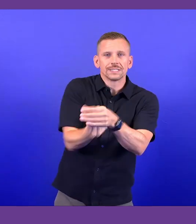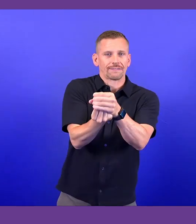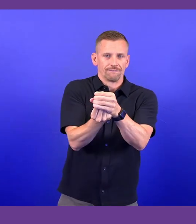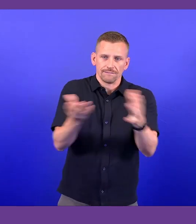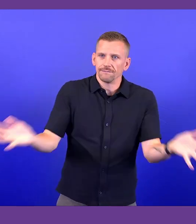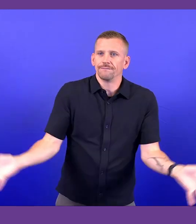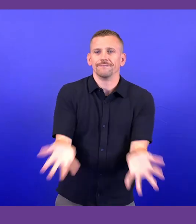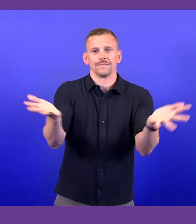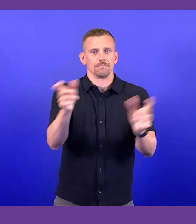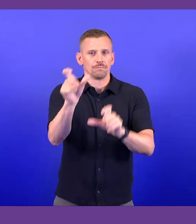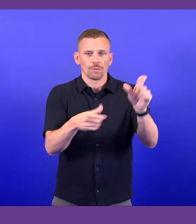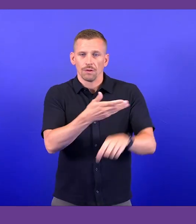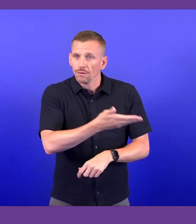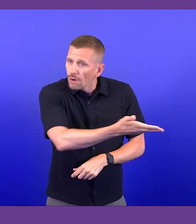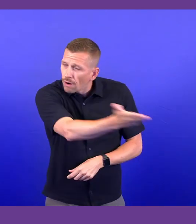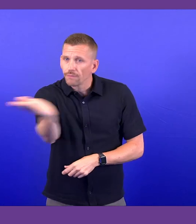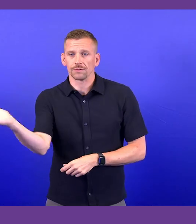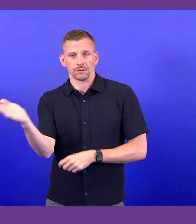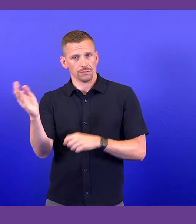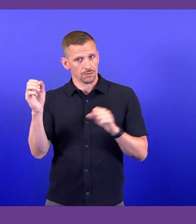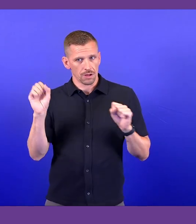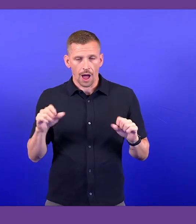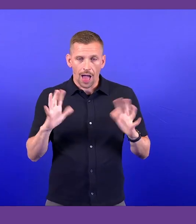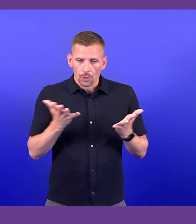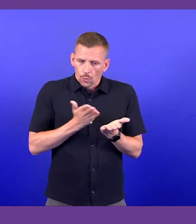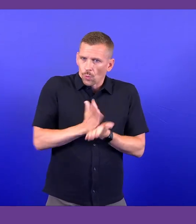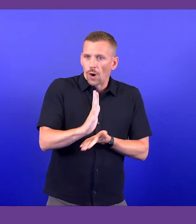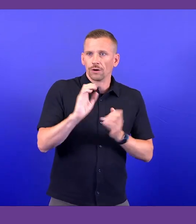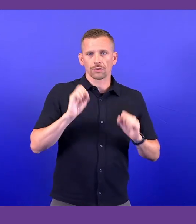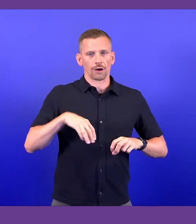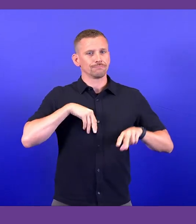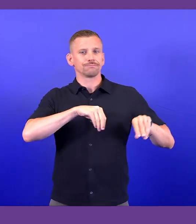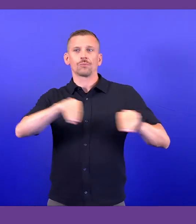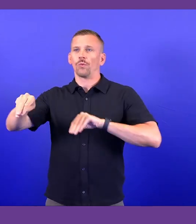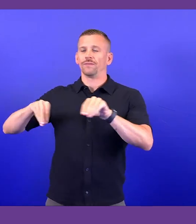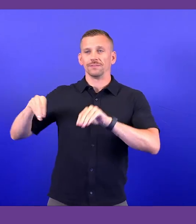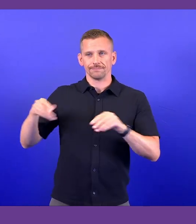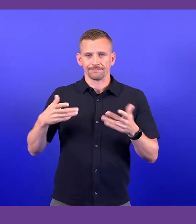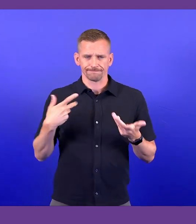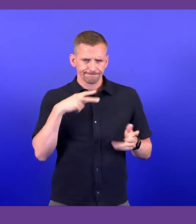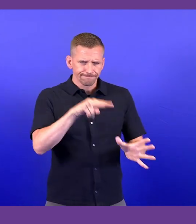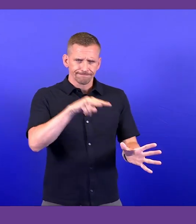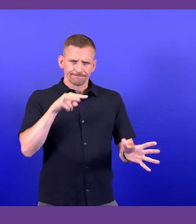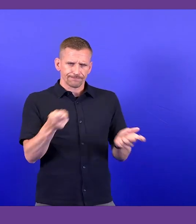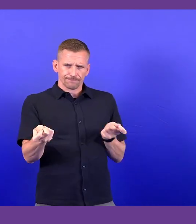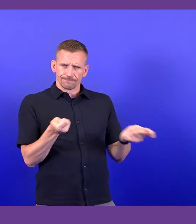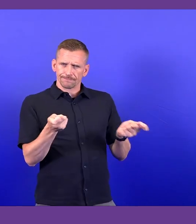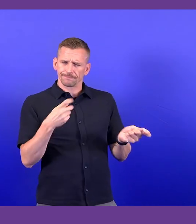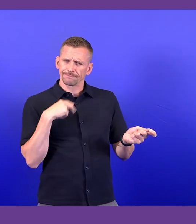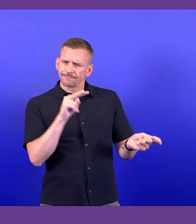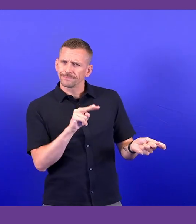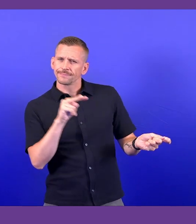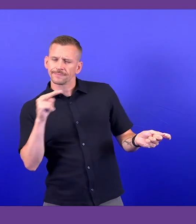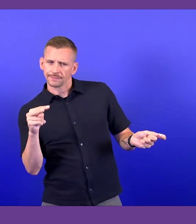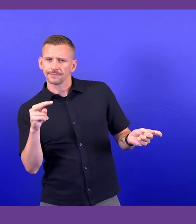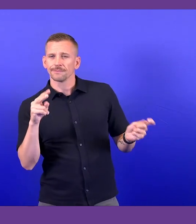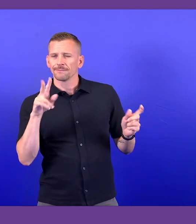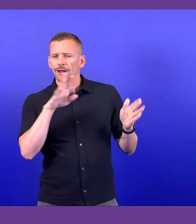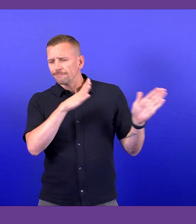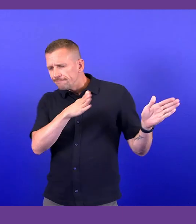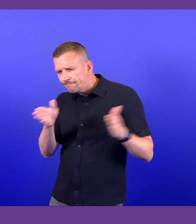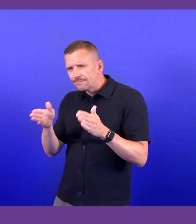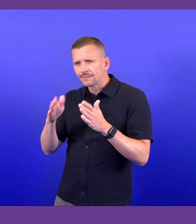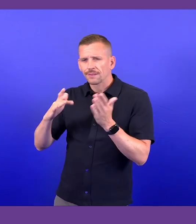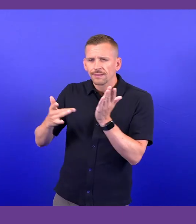and regulation, and you're right, from one side, but the other is more the technical work that was